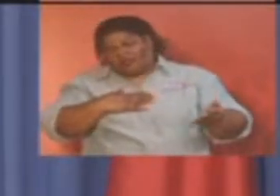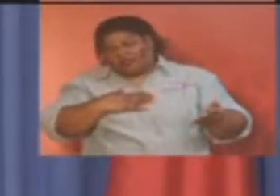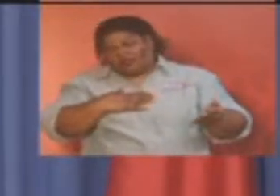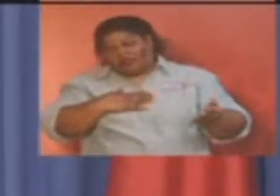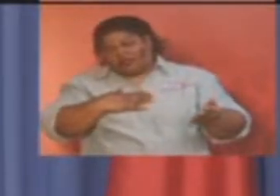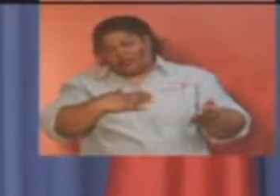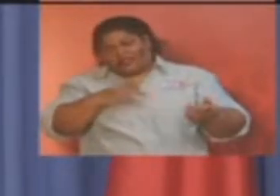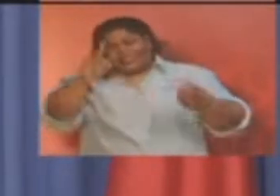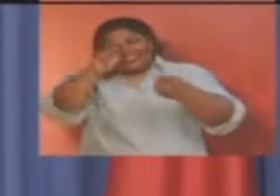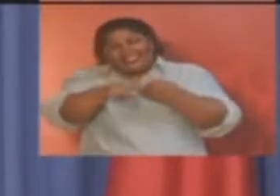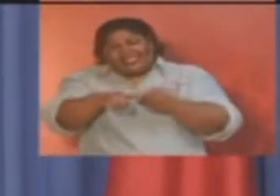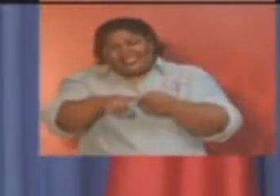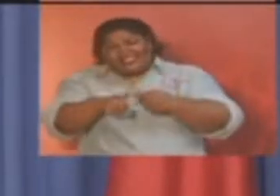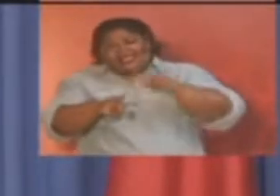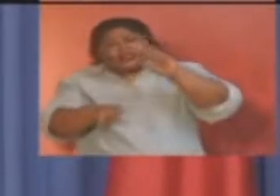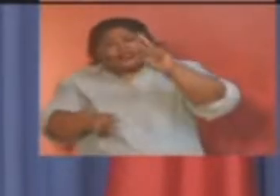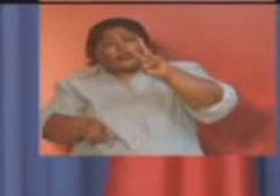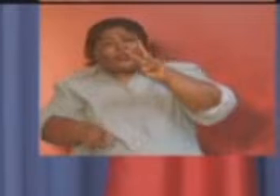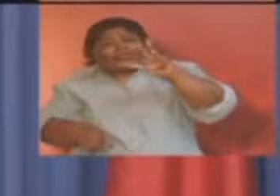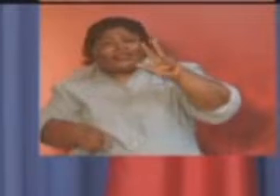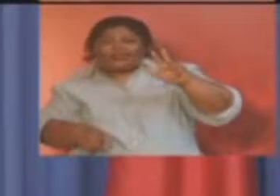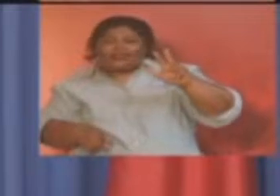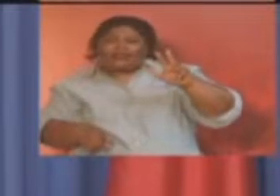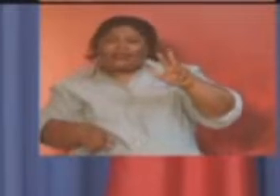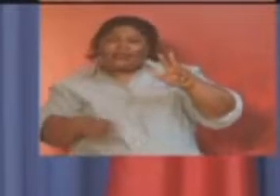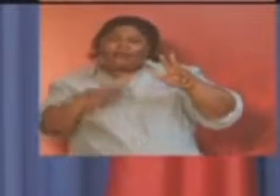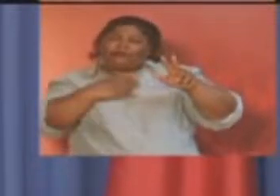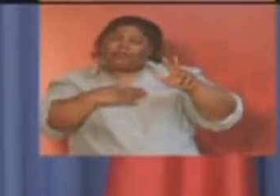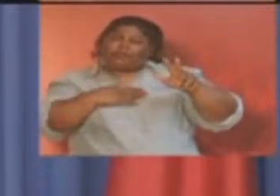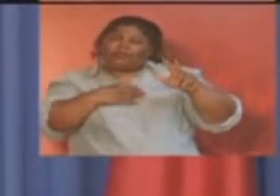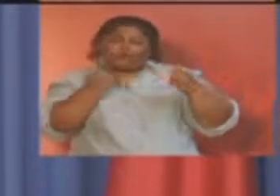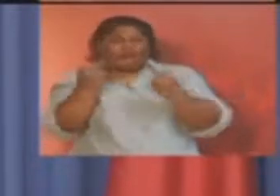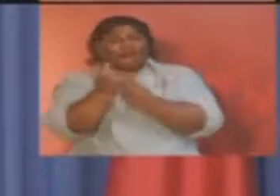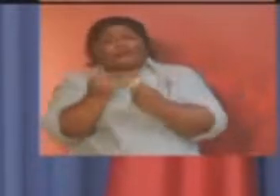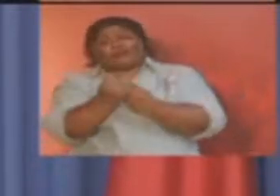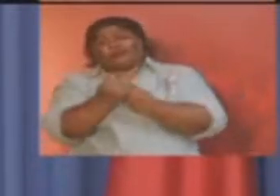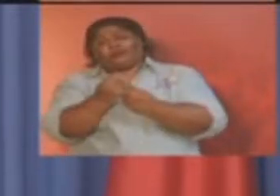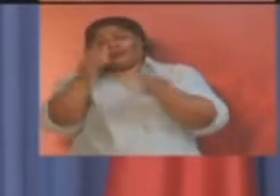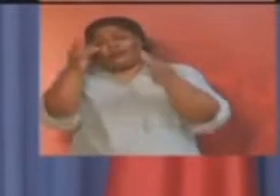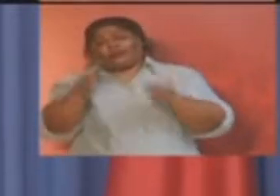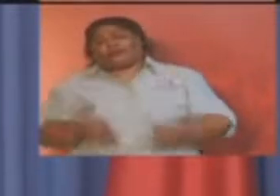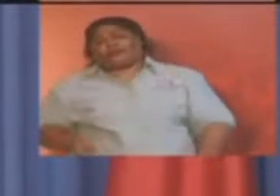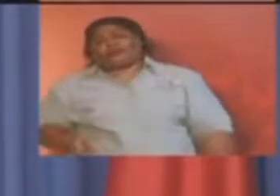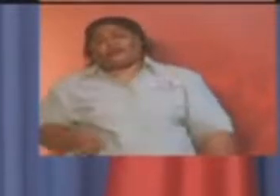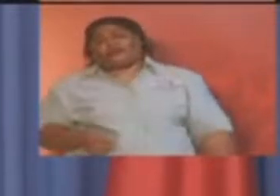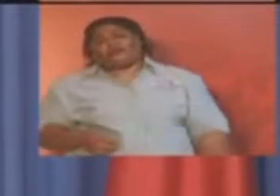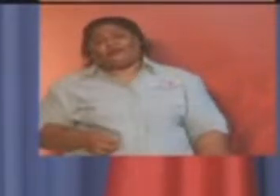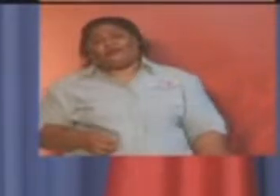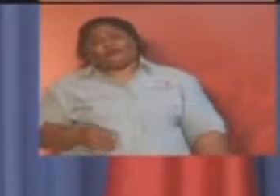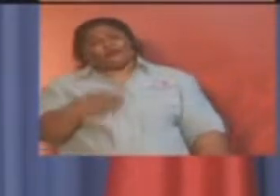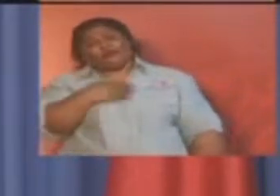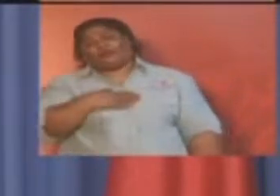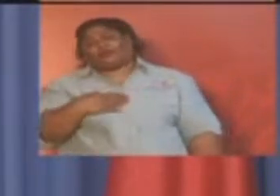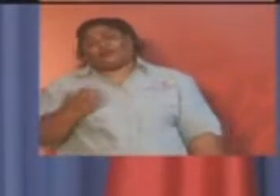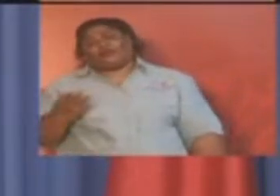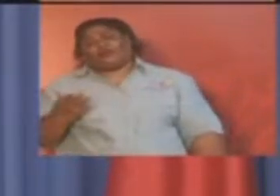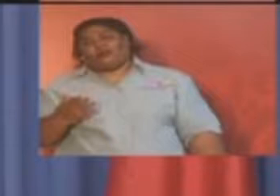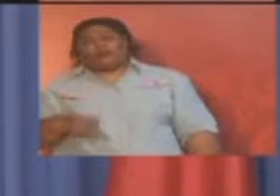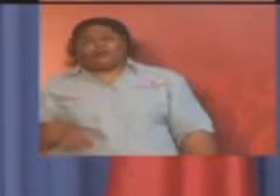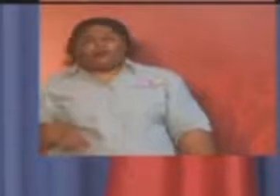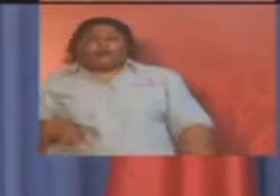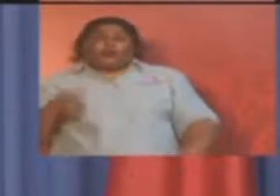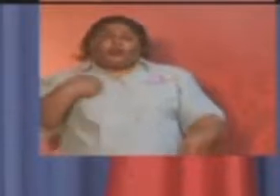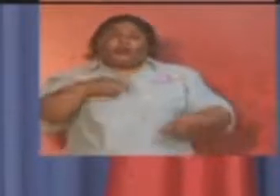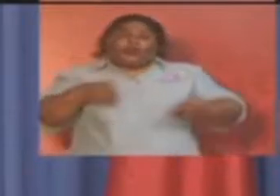It's not permitted. Food and beverage manufacturers and employees, supplier employees, we've listed it. We're allowing